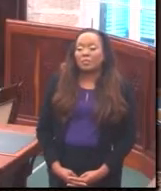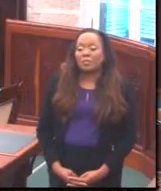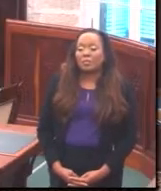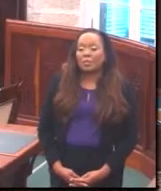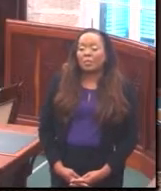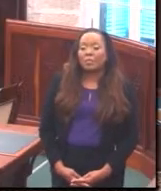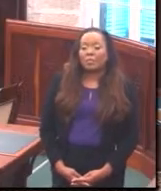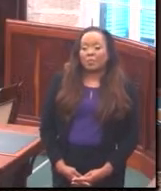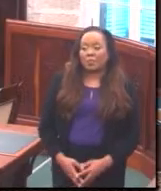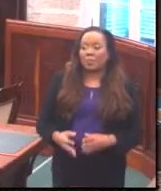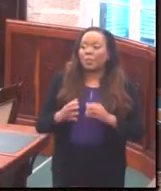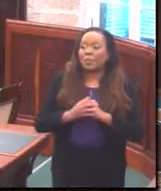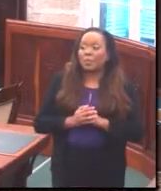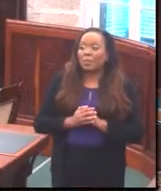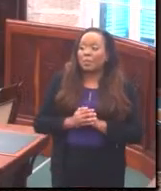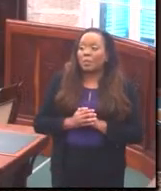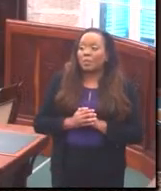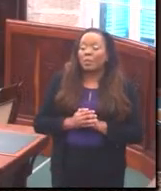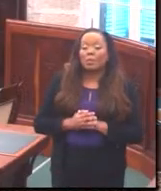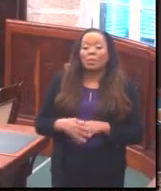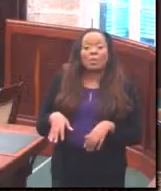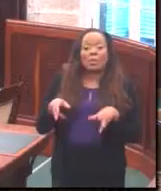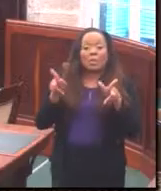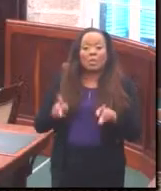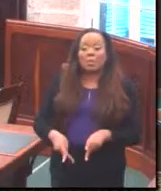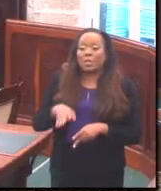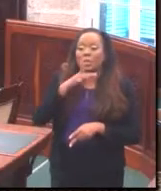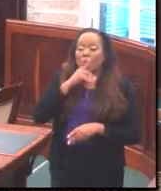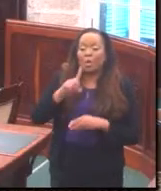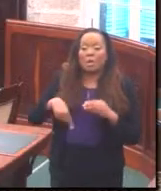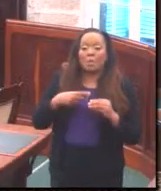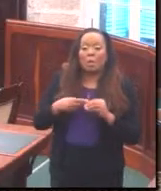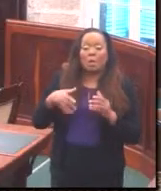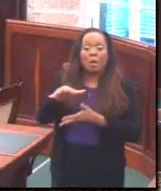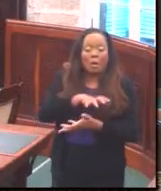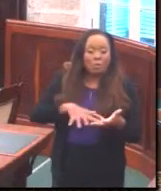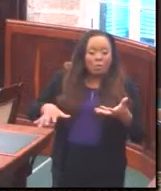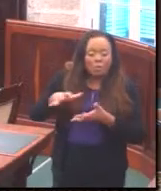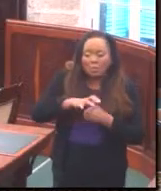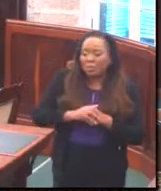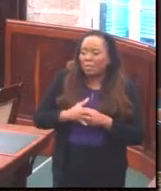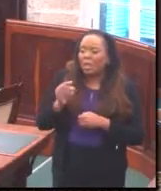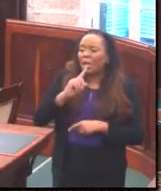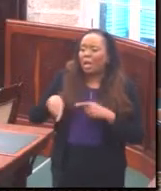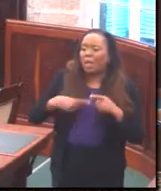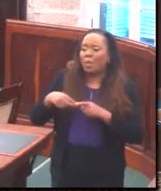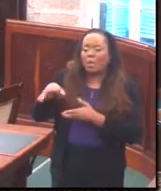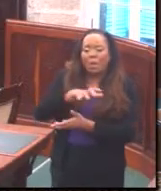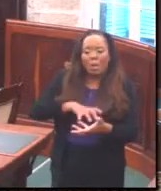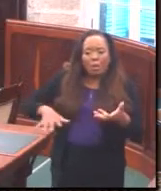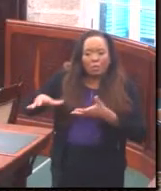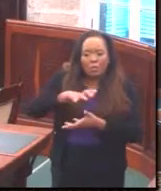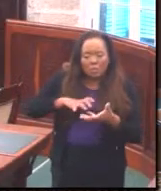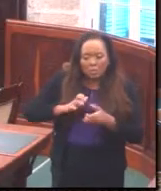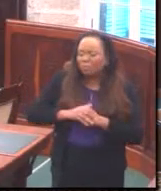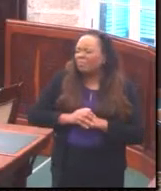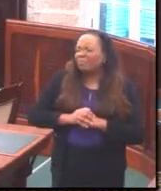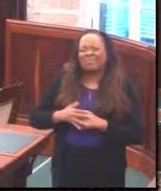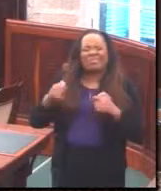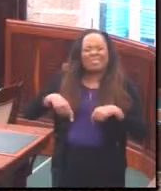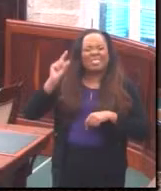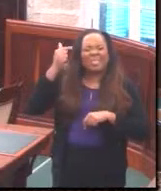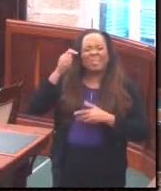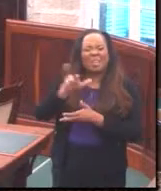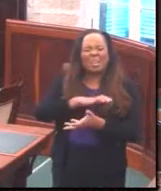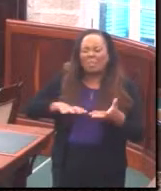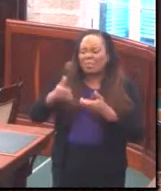route, confusion worse confounded. Look, this government has created such confusion in trying to pass